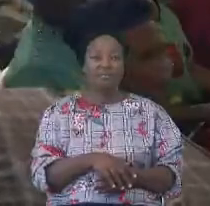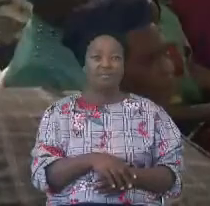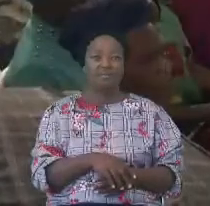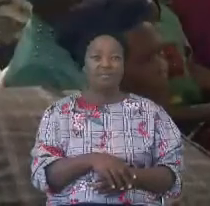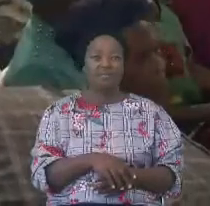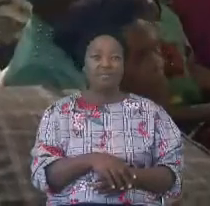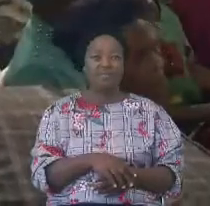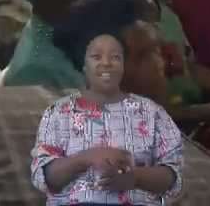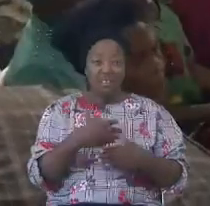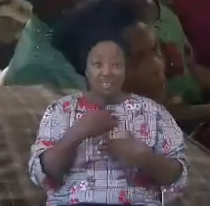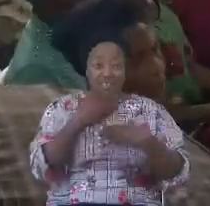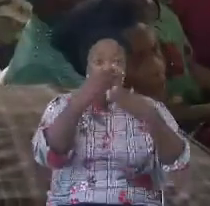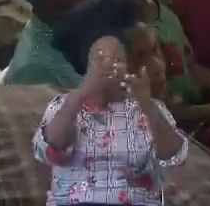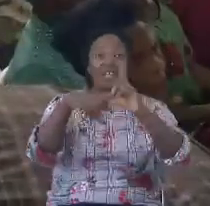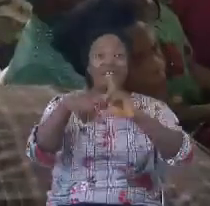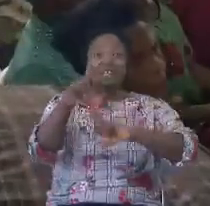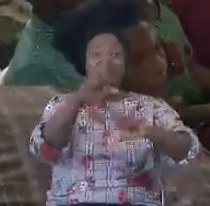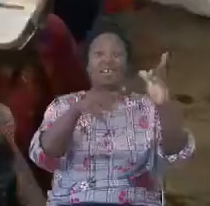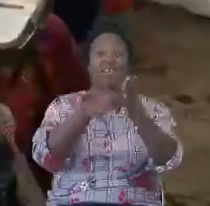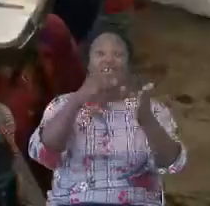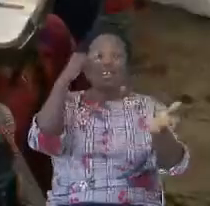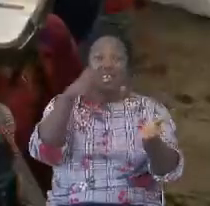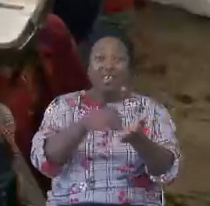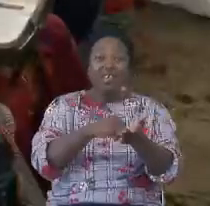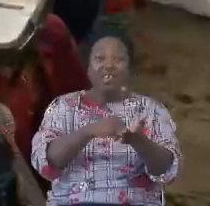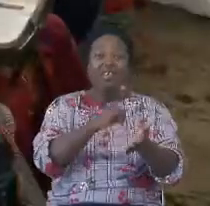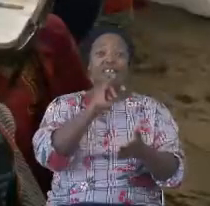shout, it is finished.